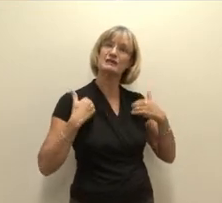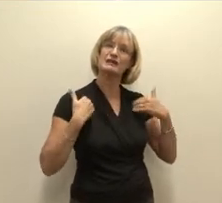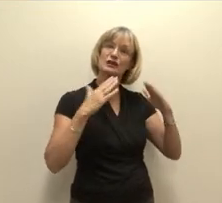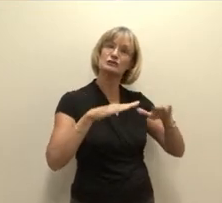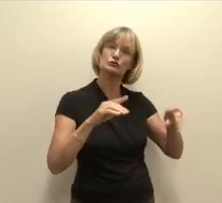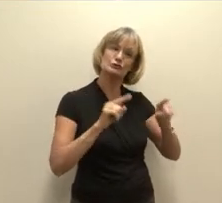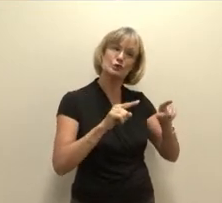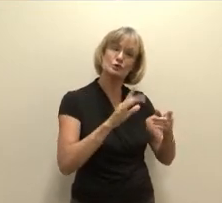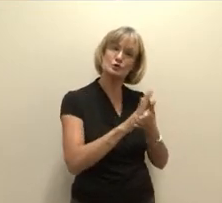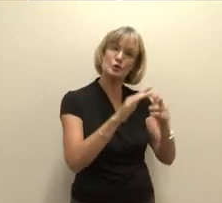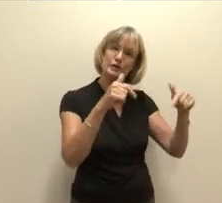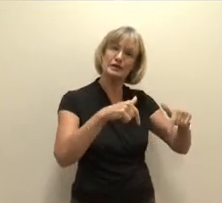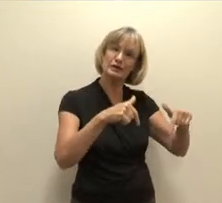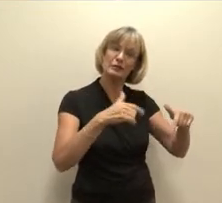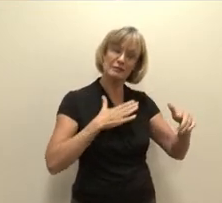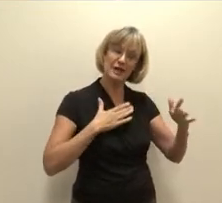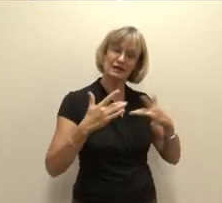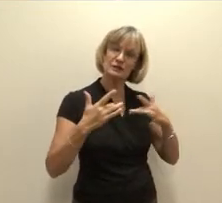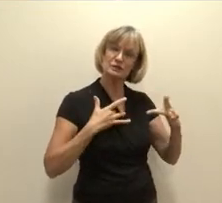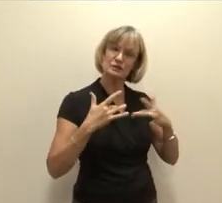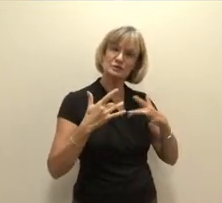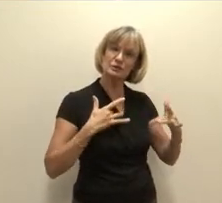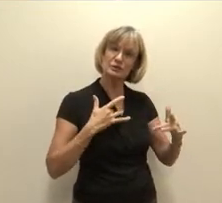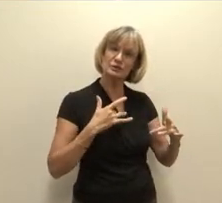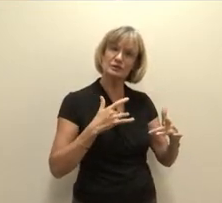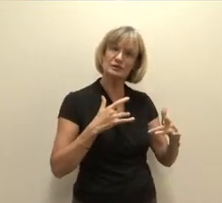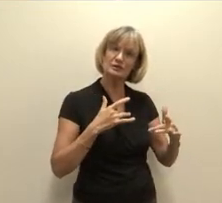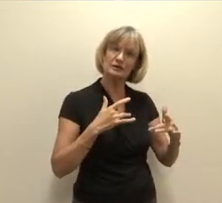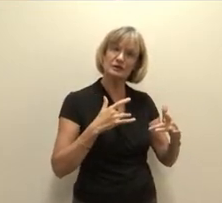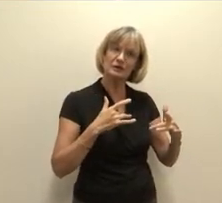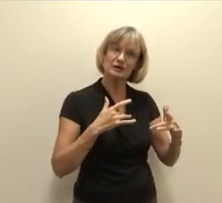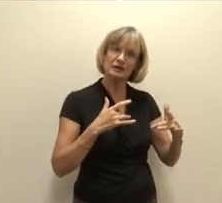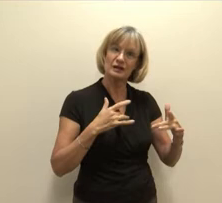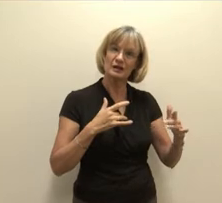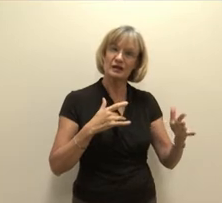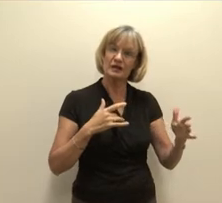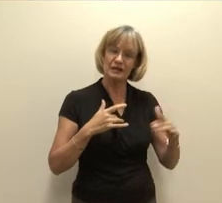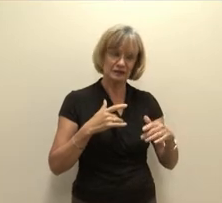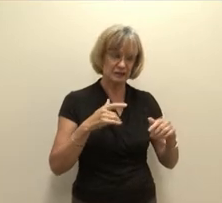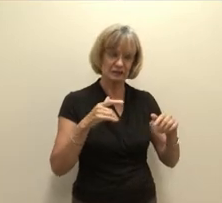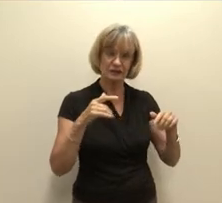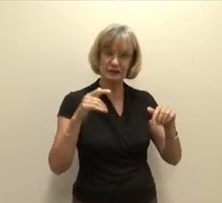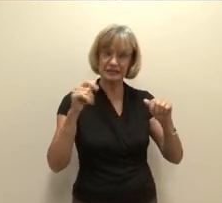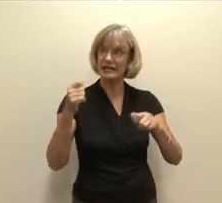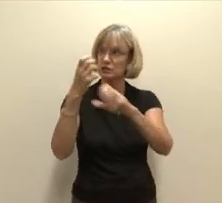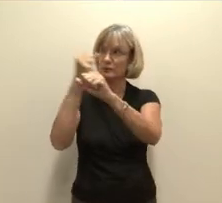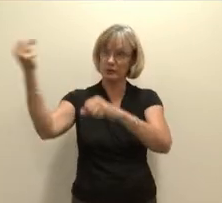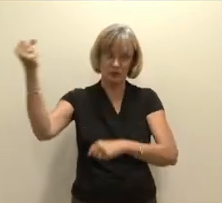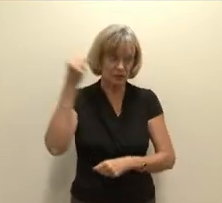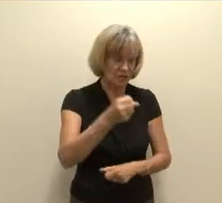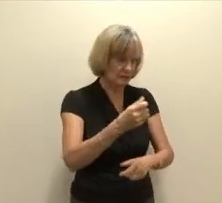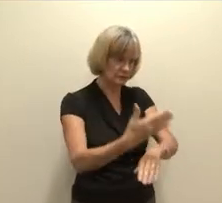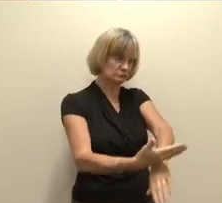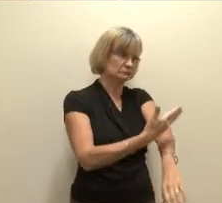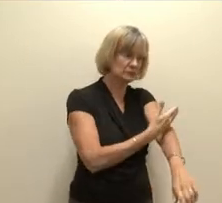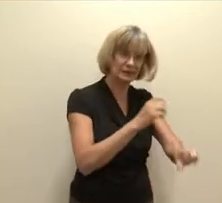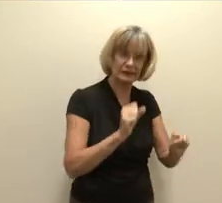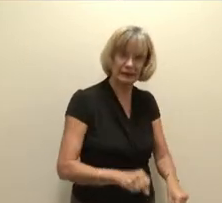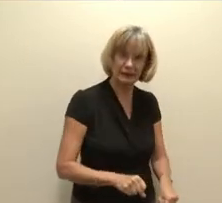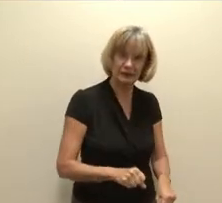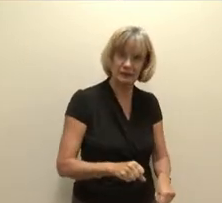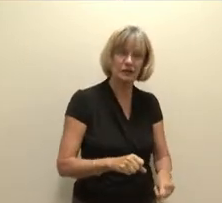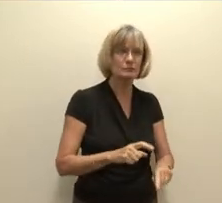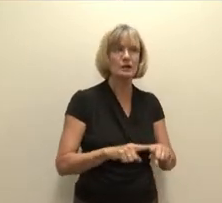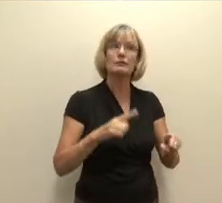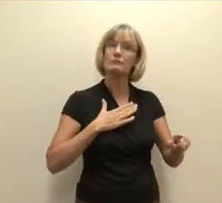attend school. My concern is not can a superintendent turn that around. My concern is that